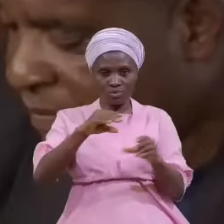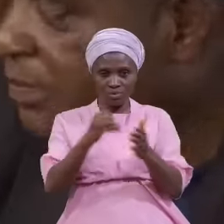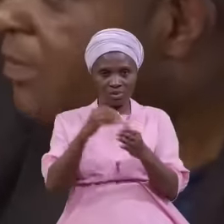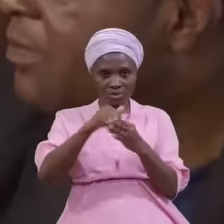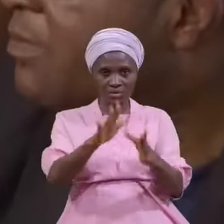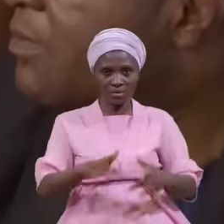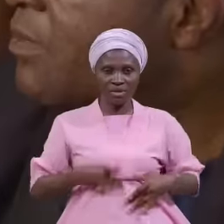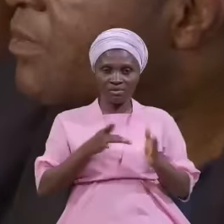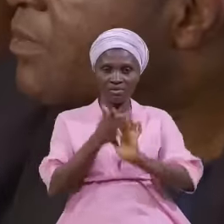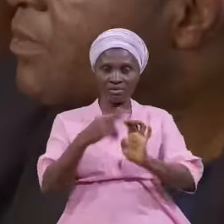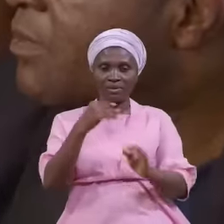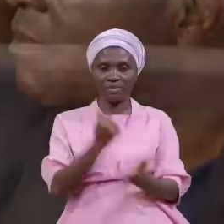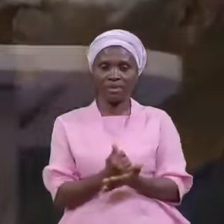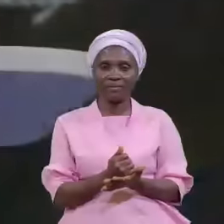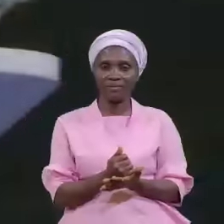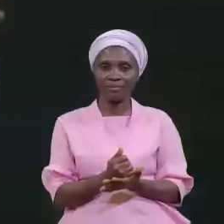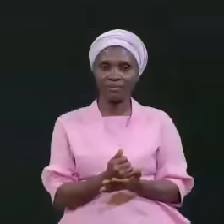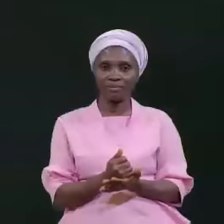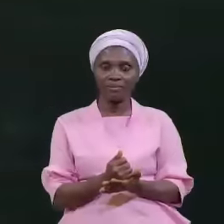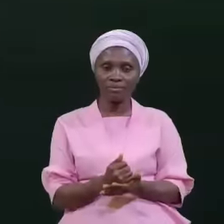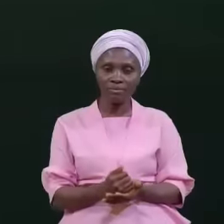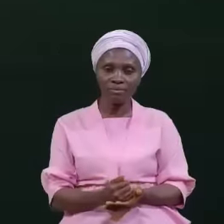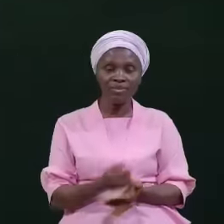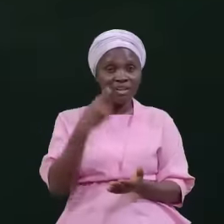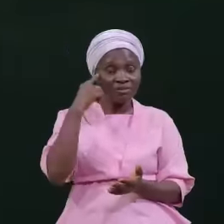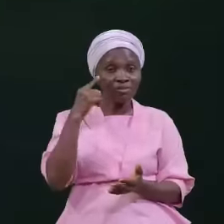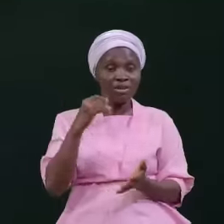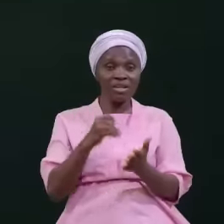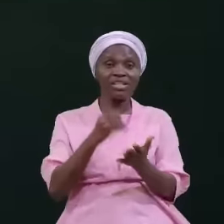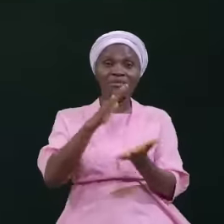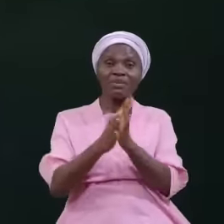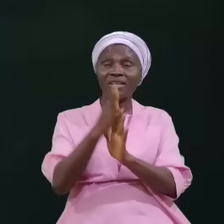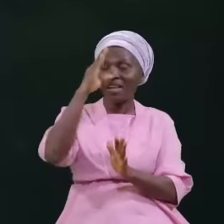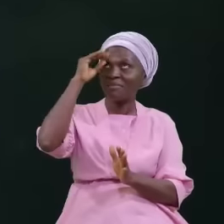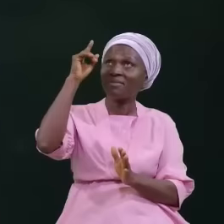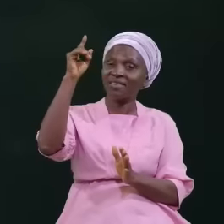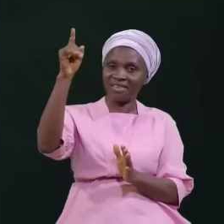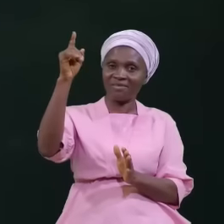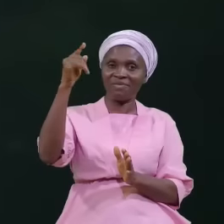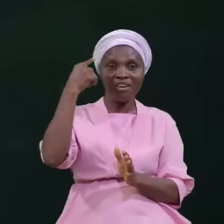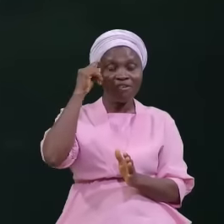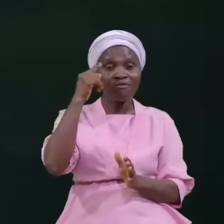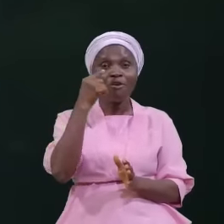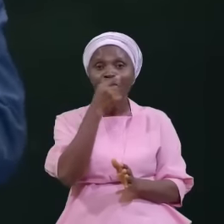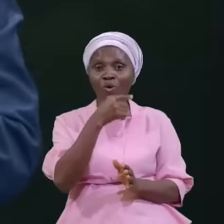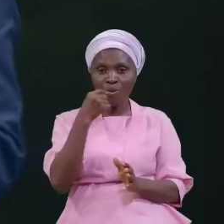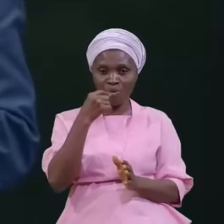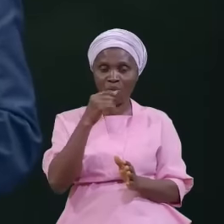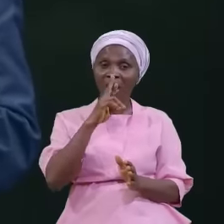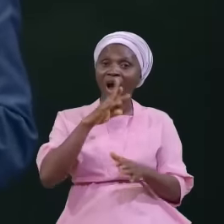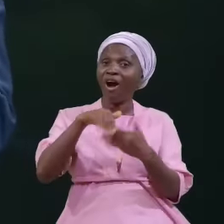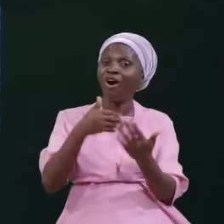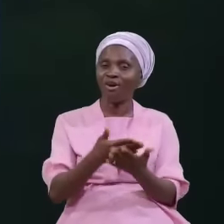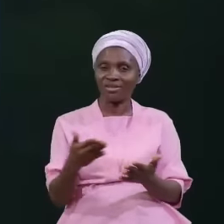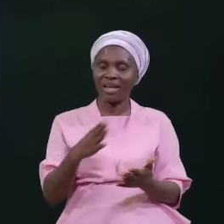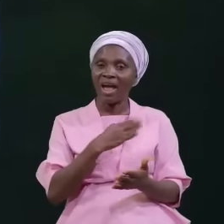name. For it became him for whom are all things, and by whom